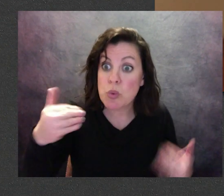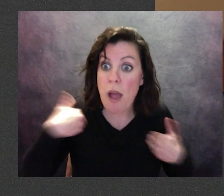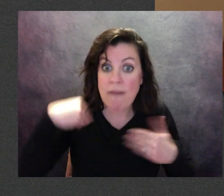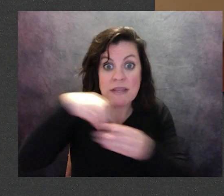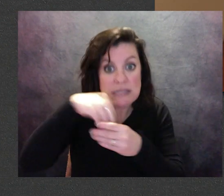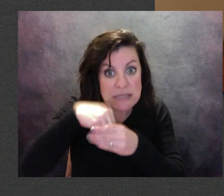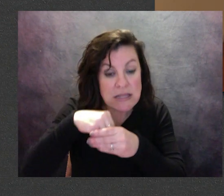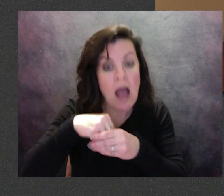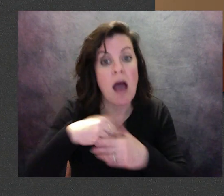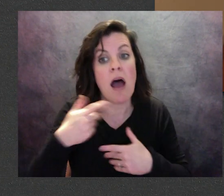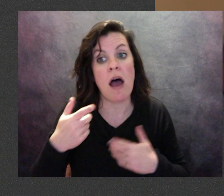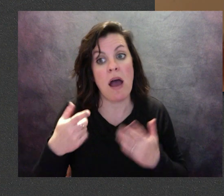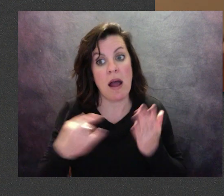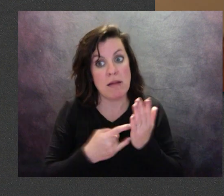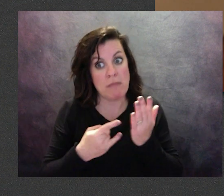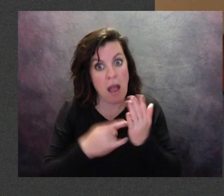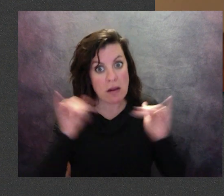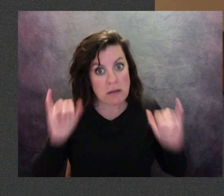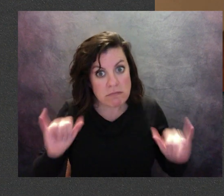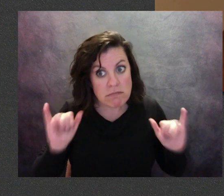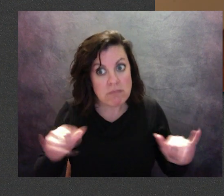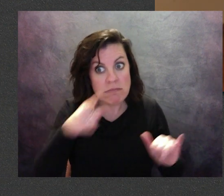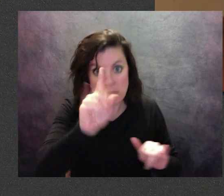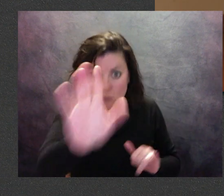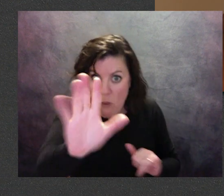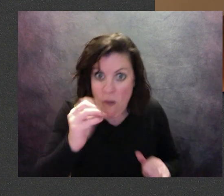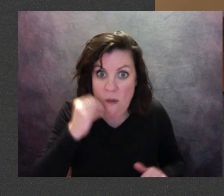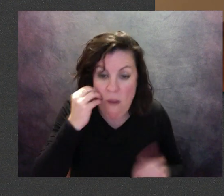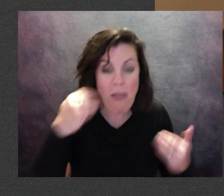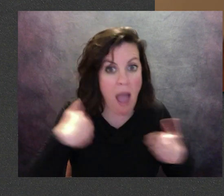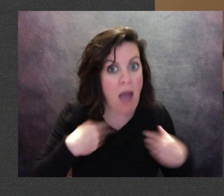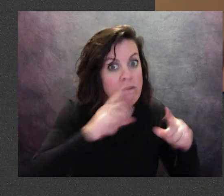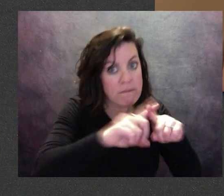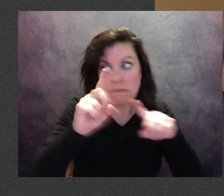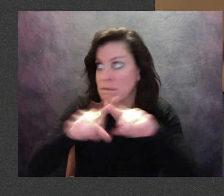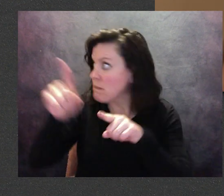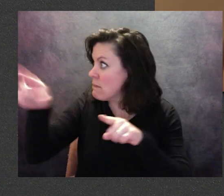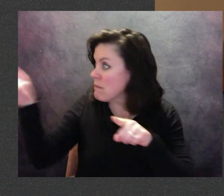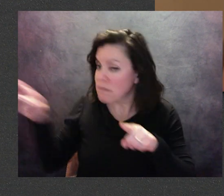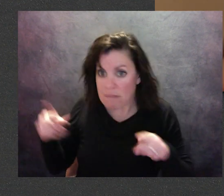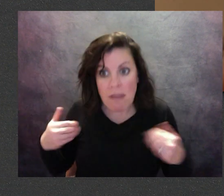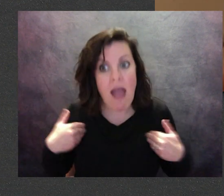So there are different things in your home that have magnets.